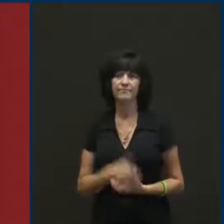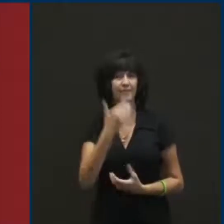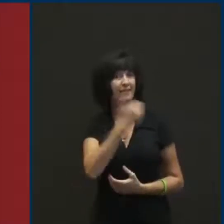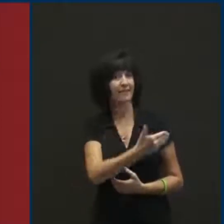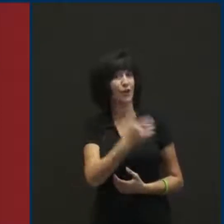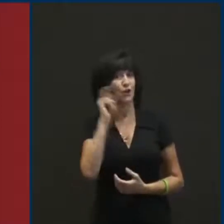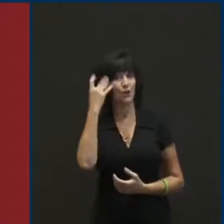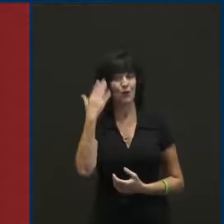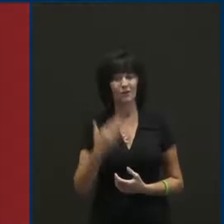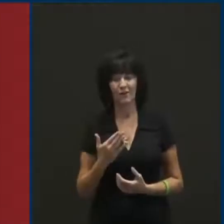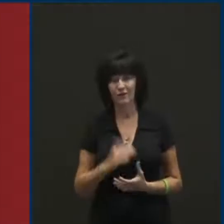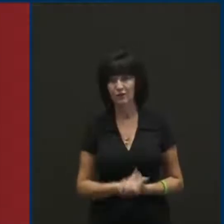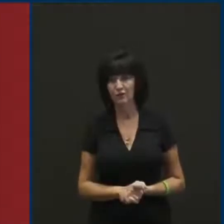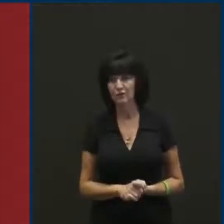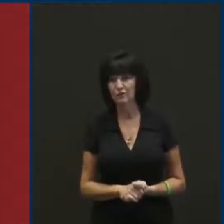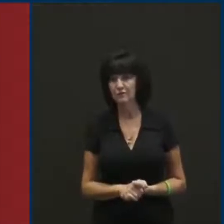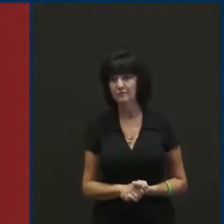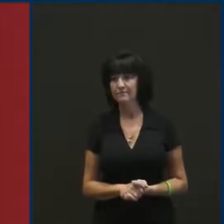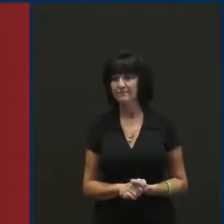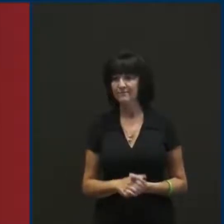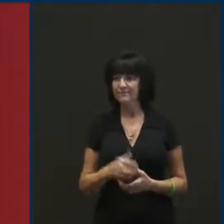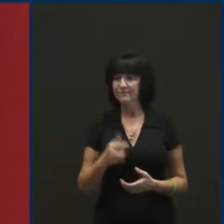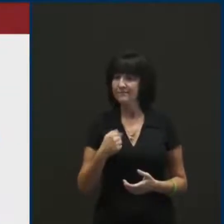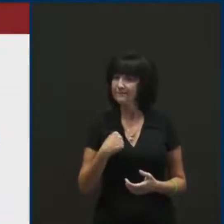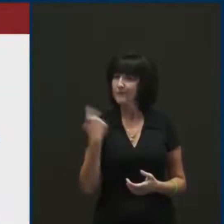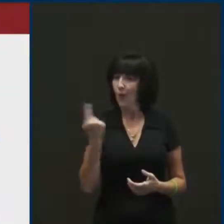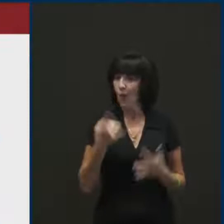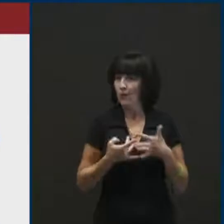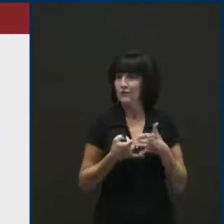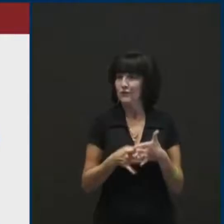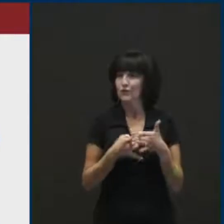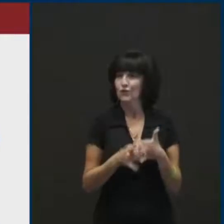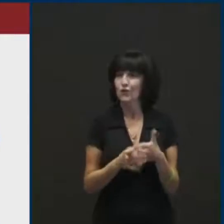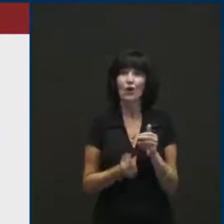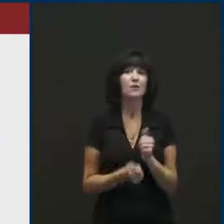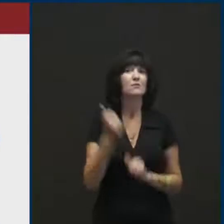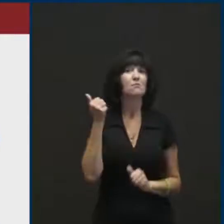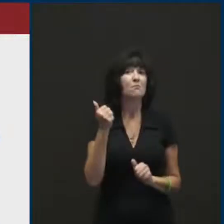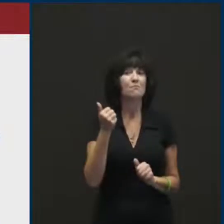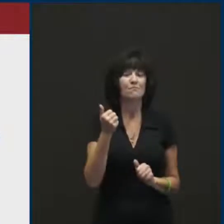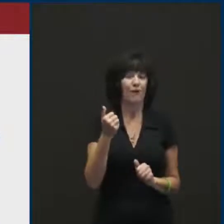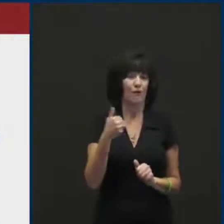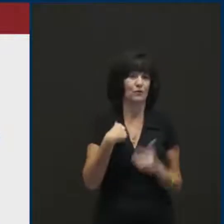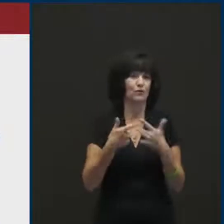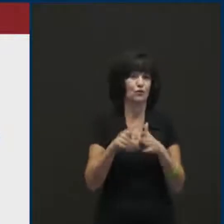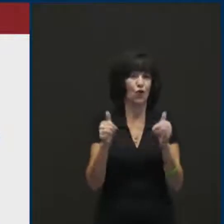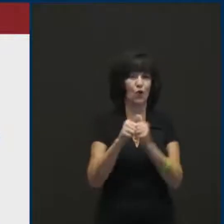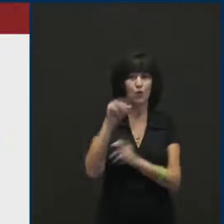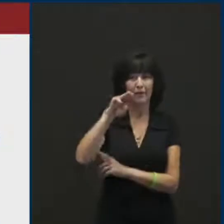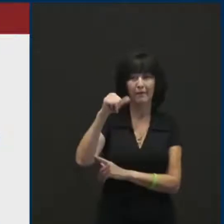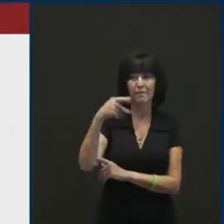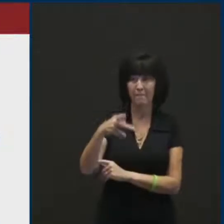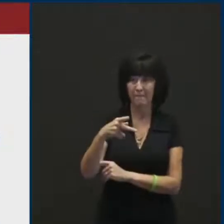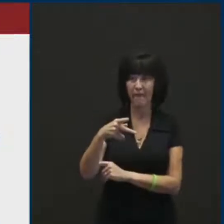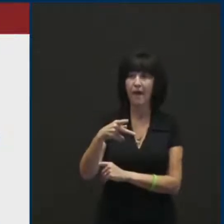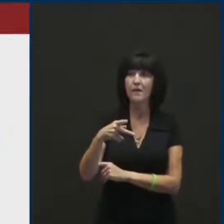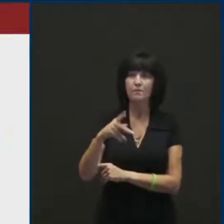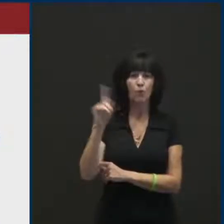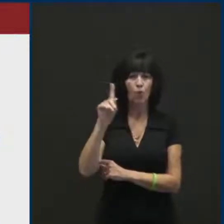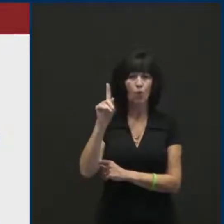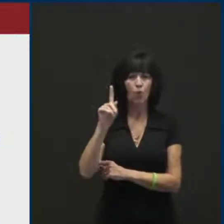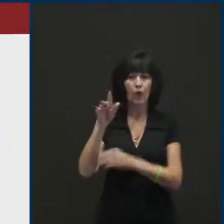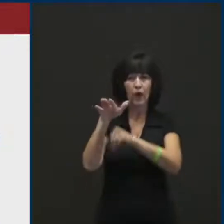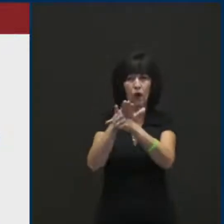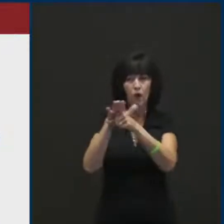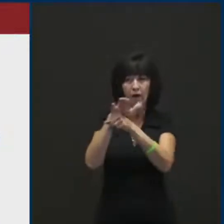Governor. So, like I want to start with talking about what we're seeing in the data. As Governor Carney already said,